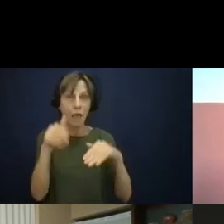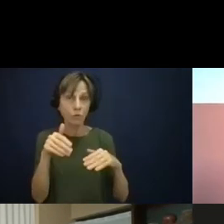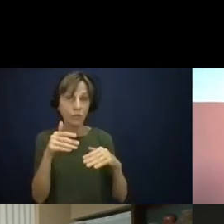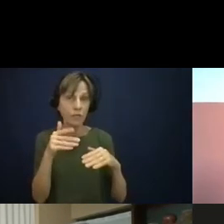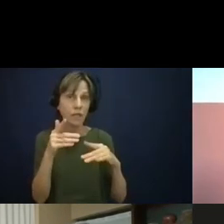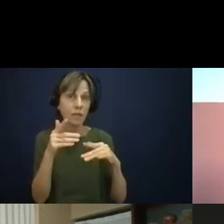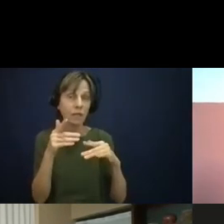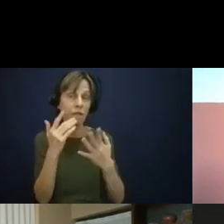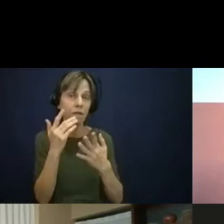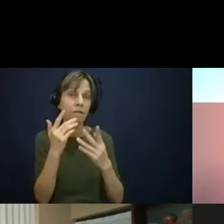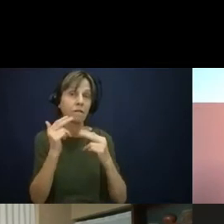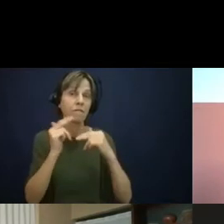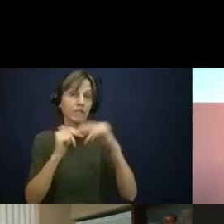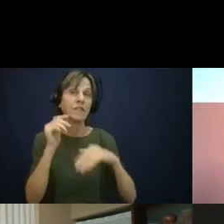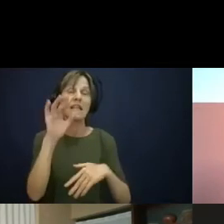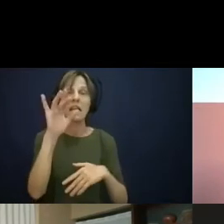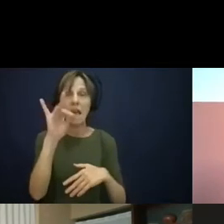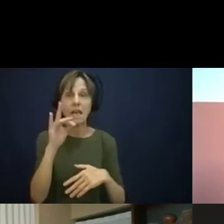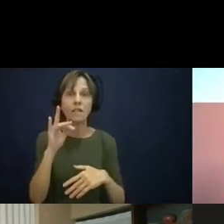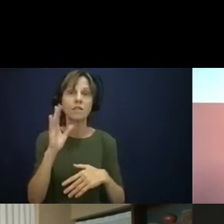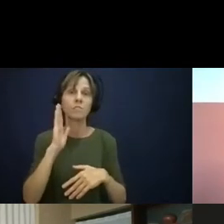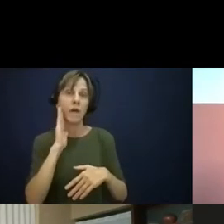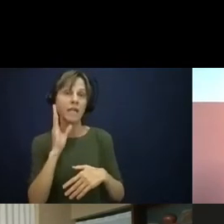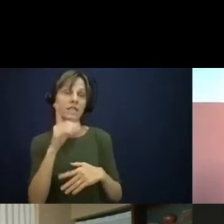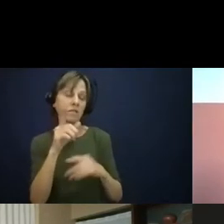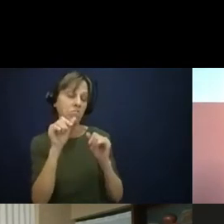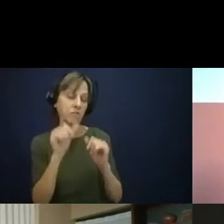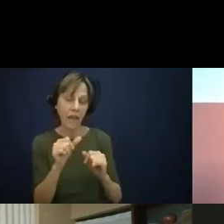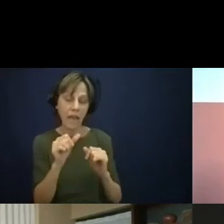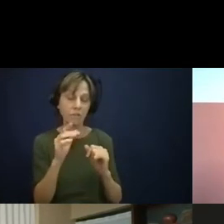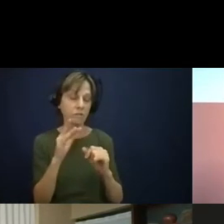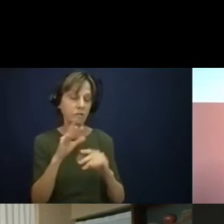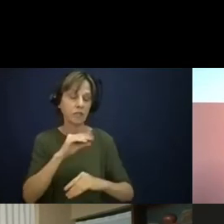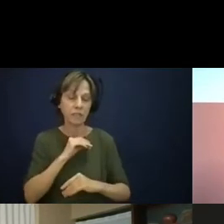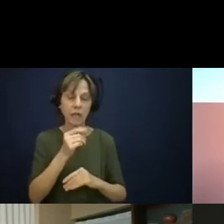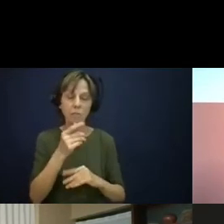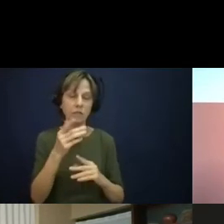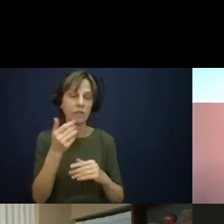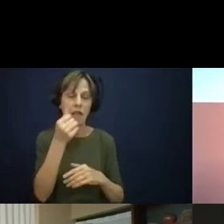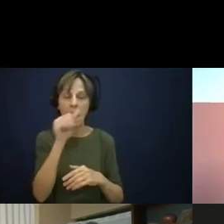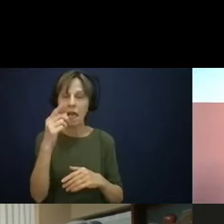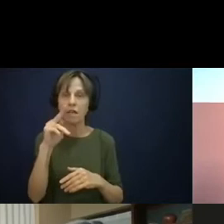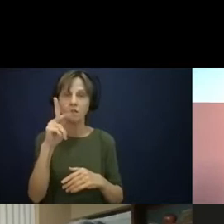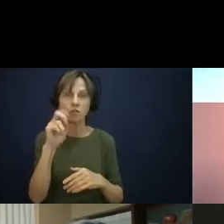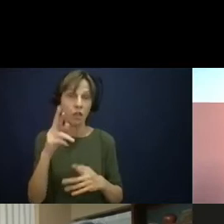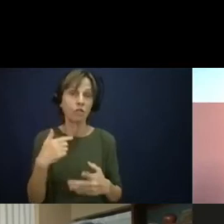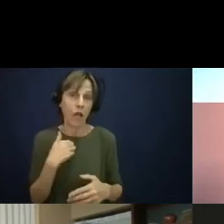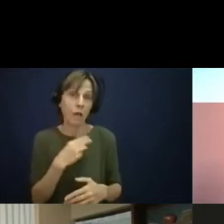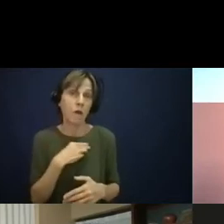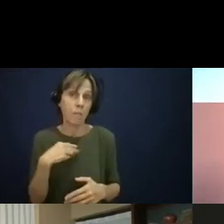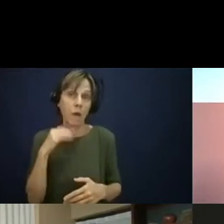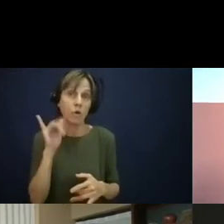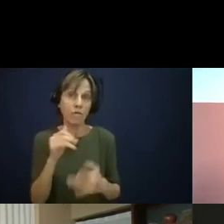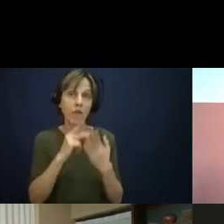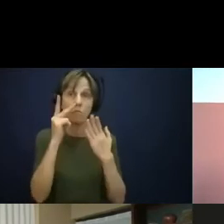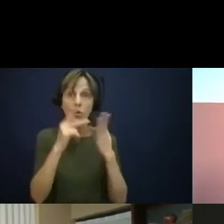of any gender. So I'm a member of that program planning, implementation, and evaluation team that you